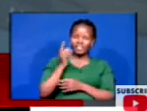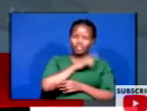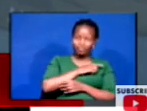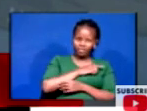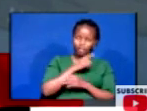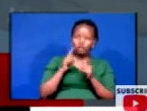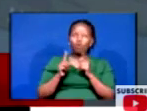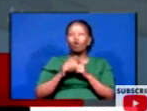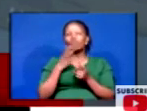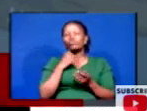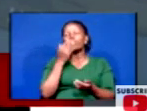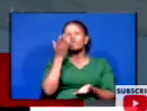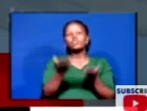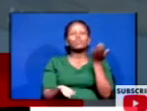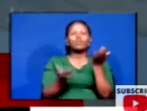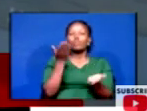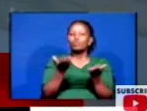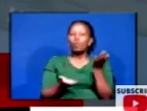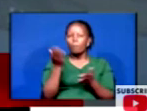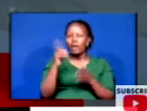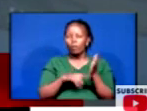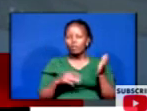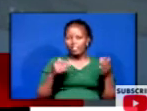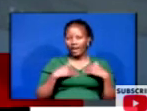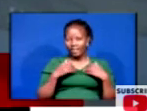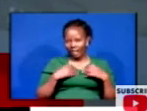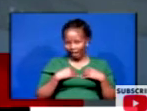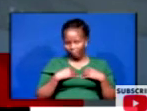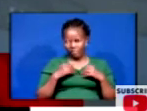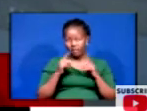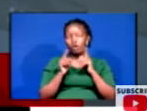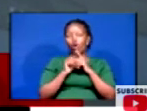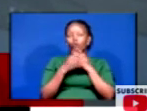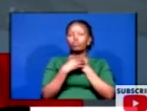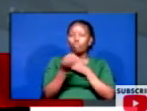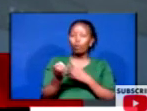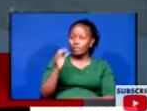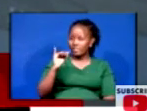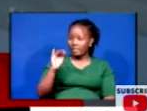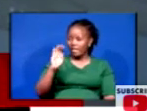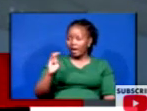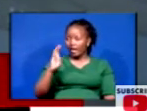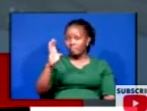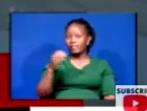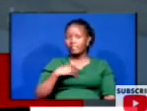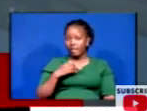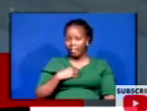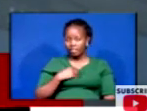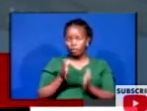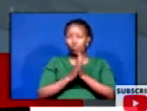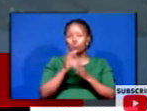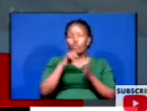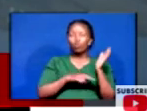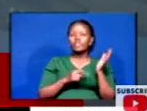to compare whatever they're having, or whatever hard copy the IBC are having, with what is on the server, and you are not opening the